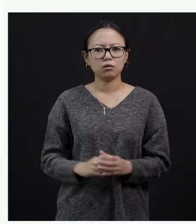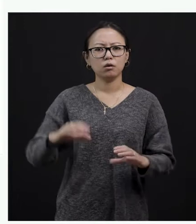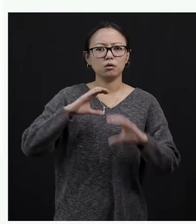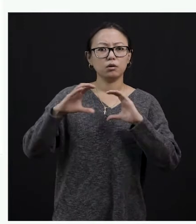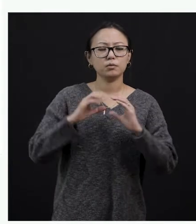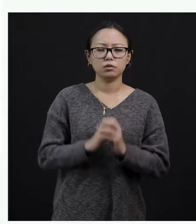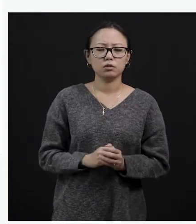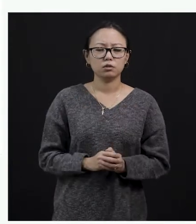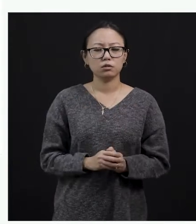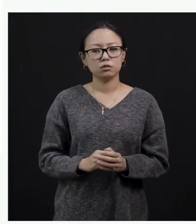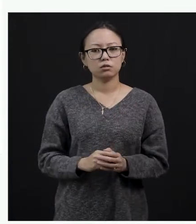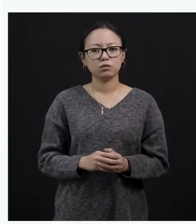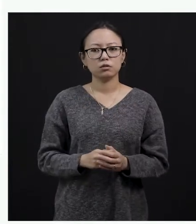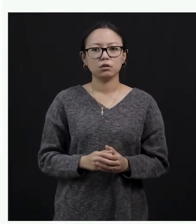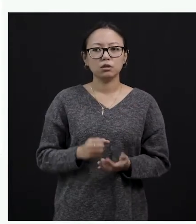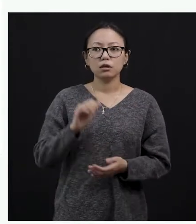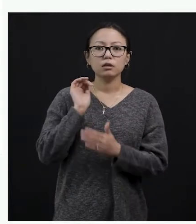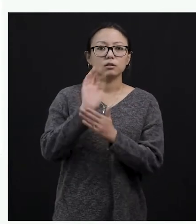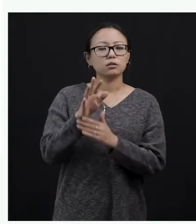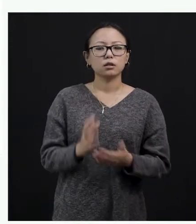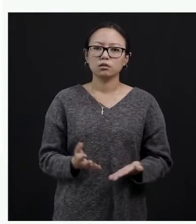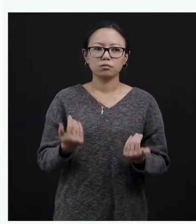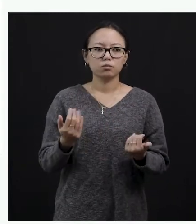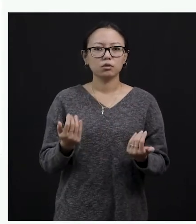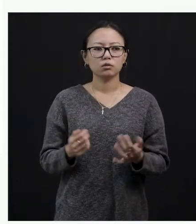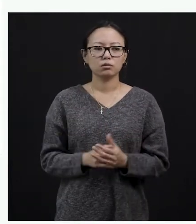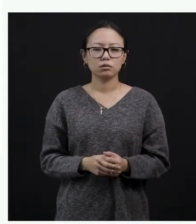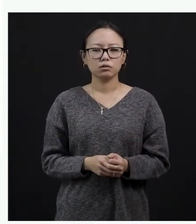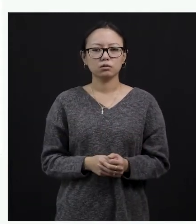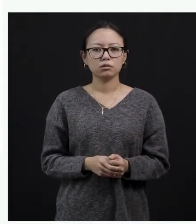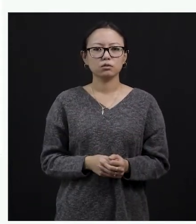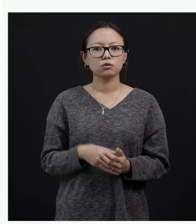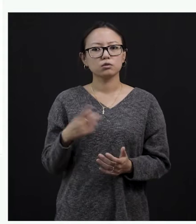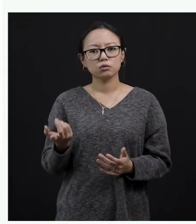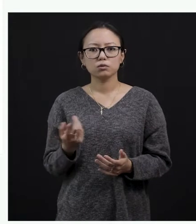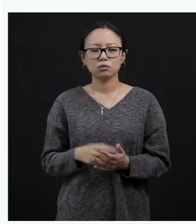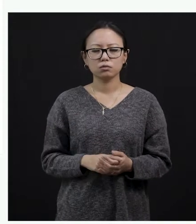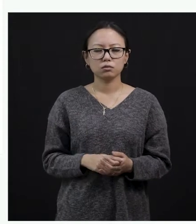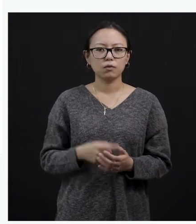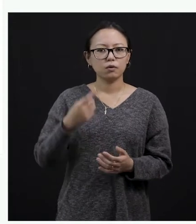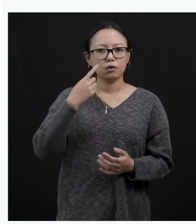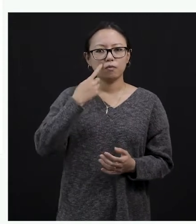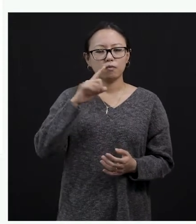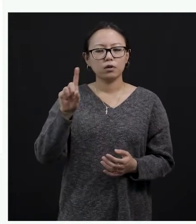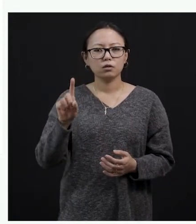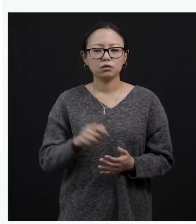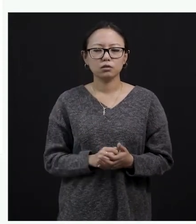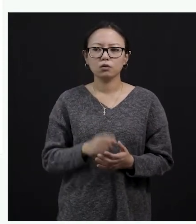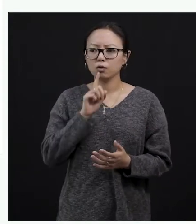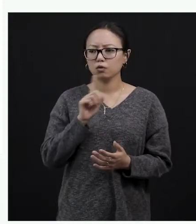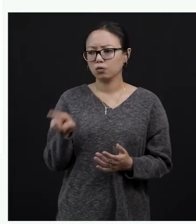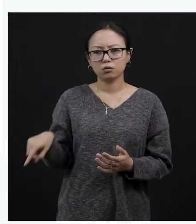was asking about a letter, so he also decided to tell her how to write a letter, how